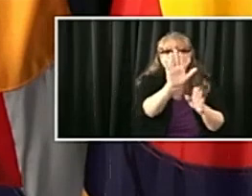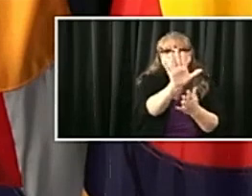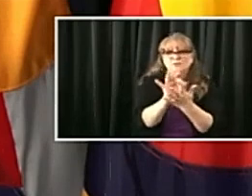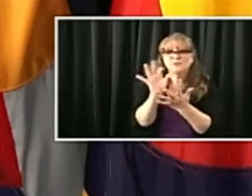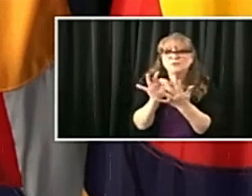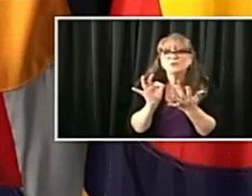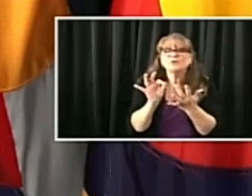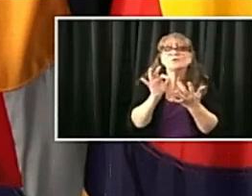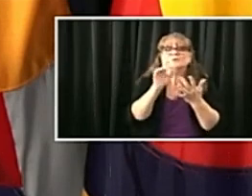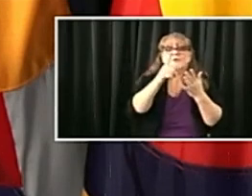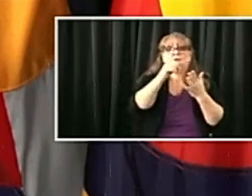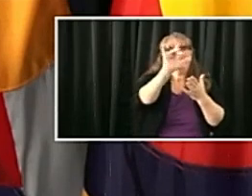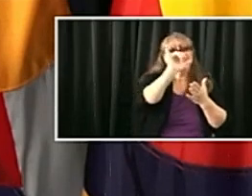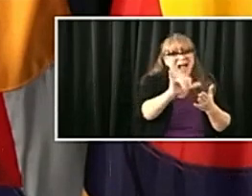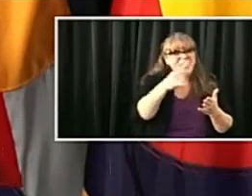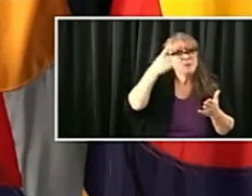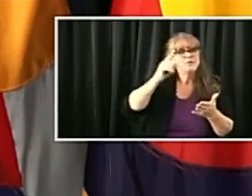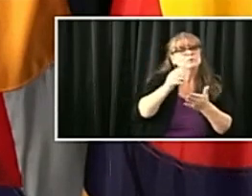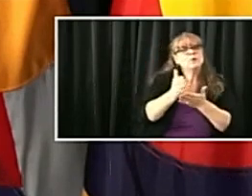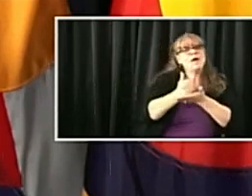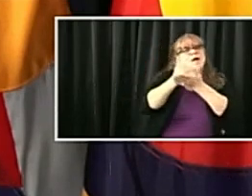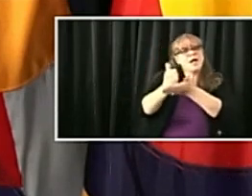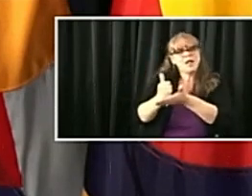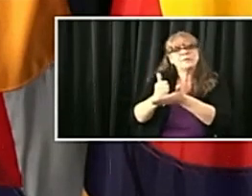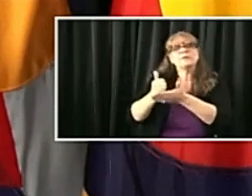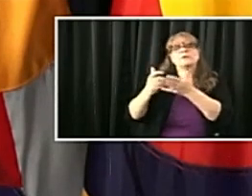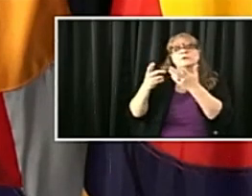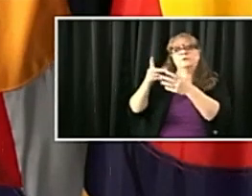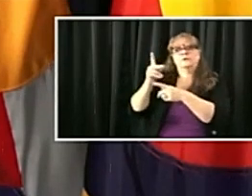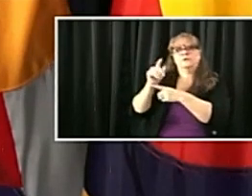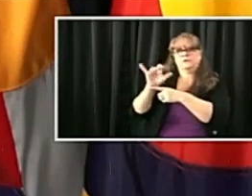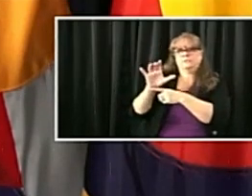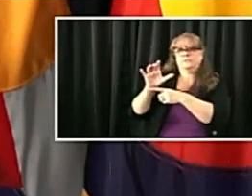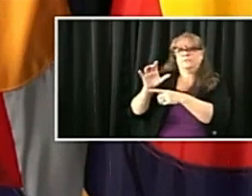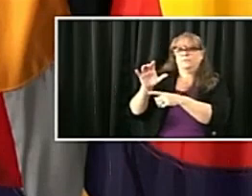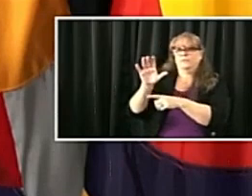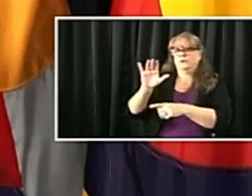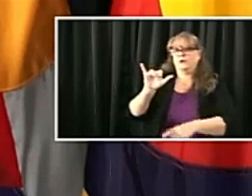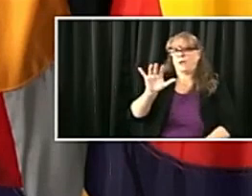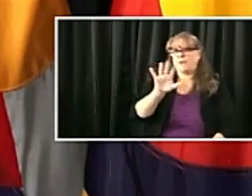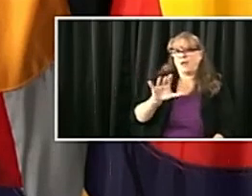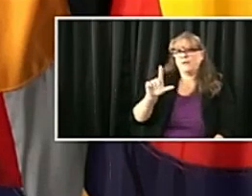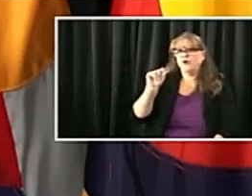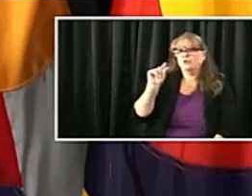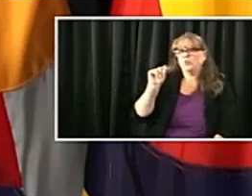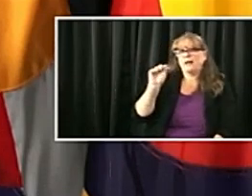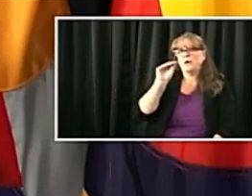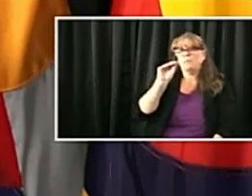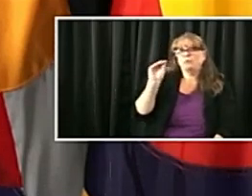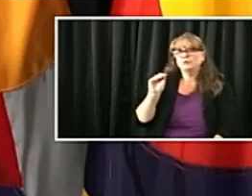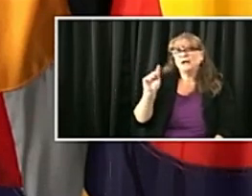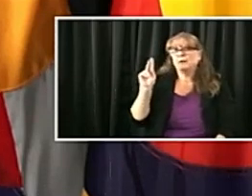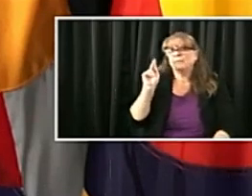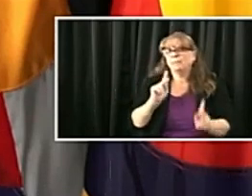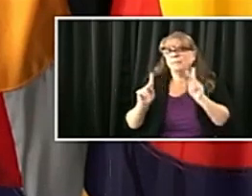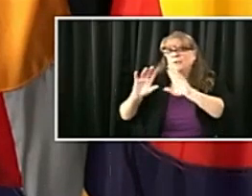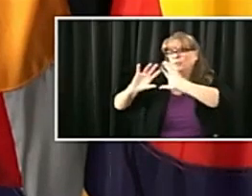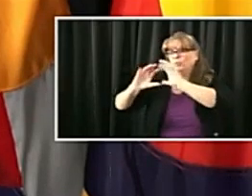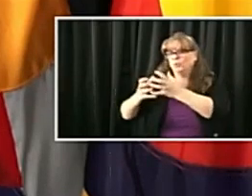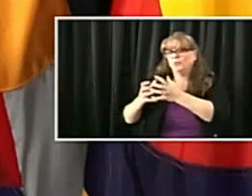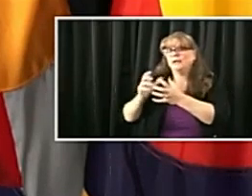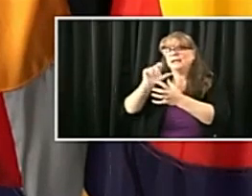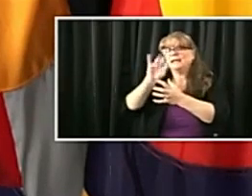talked about the public health piece being maybe 20% of the overall picture. But whether you're going over to a friend's house for coffee or